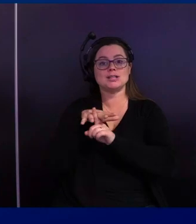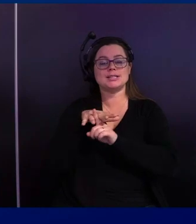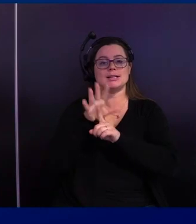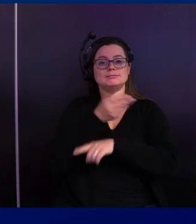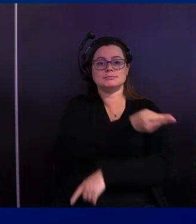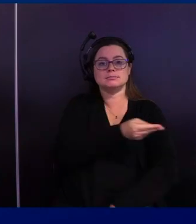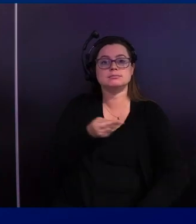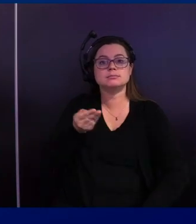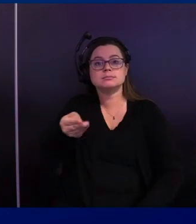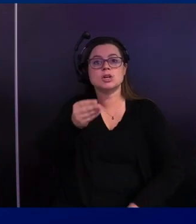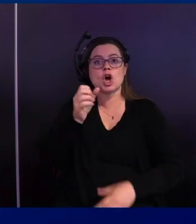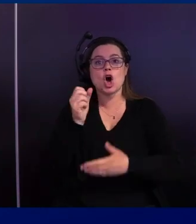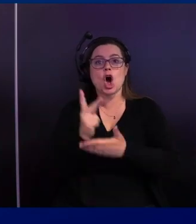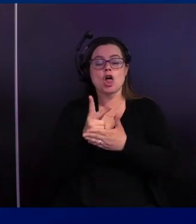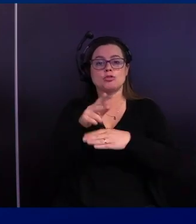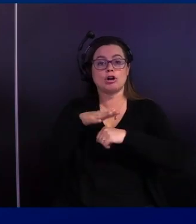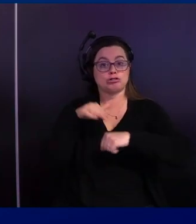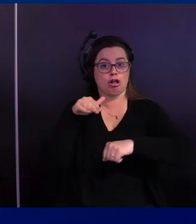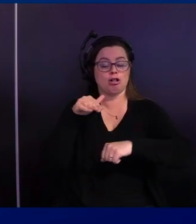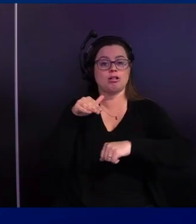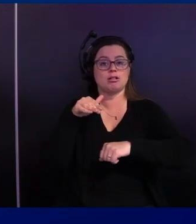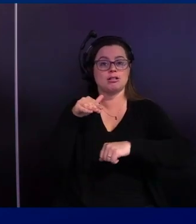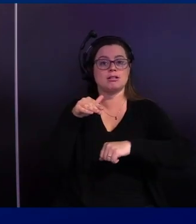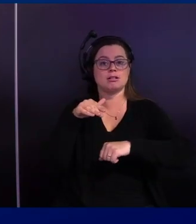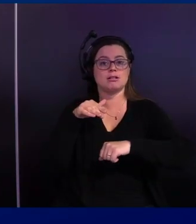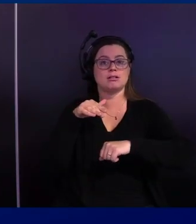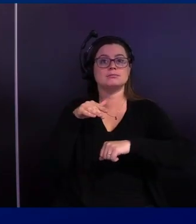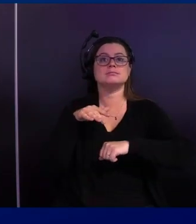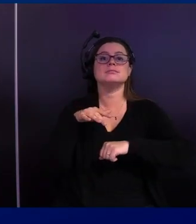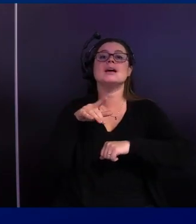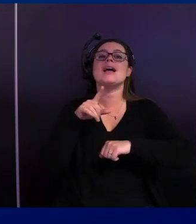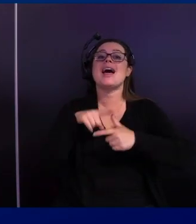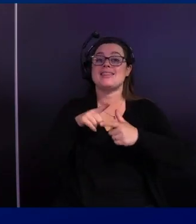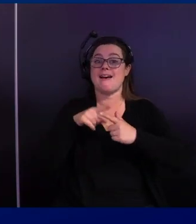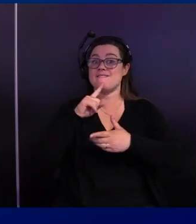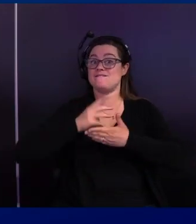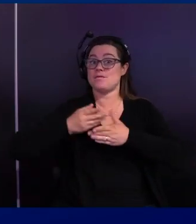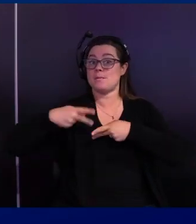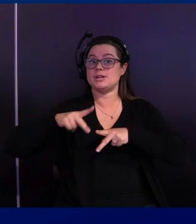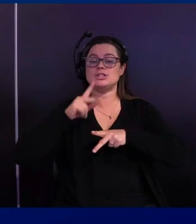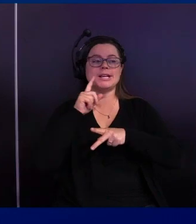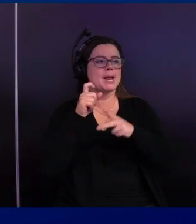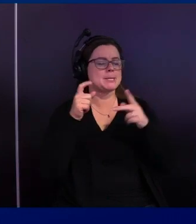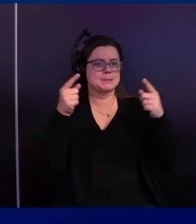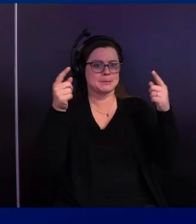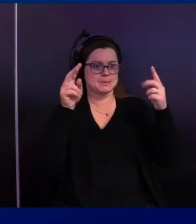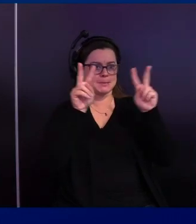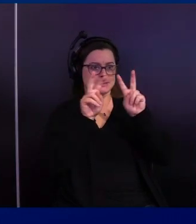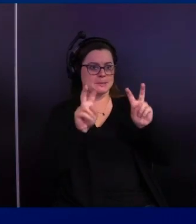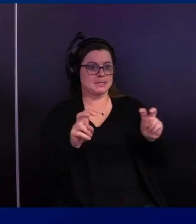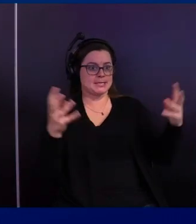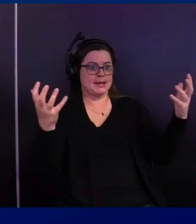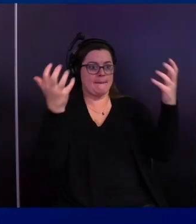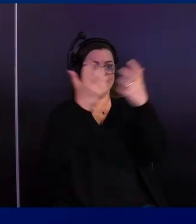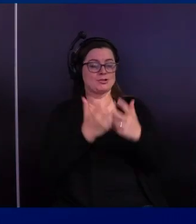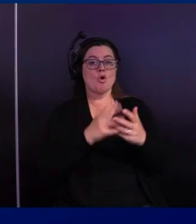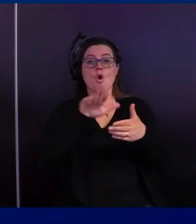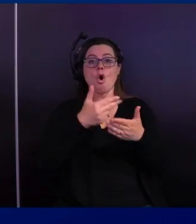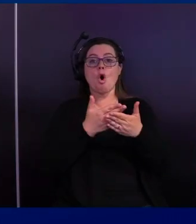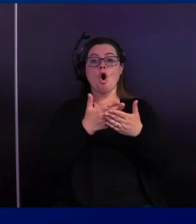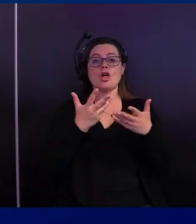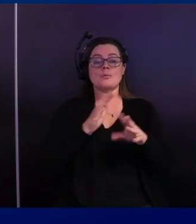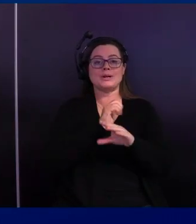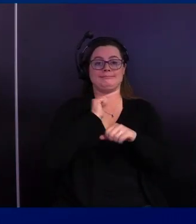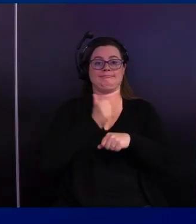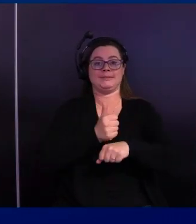to the is authorized call, and then verified permissions can match it up to all the existing policies that are